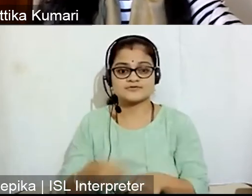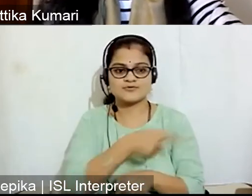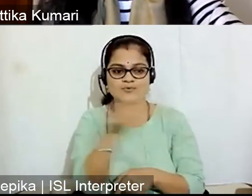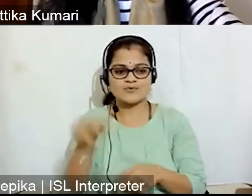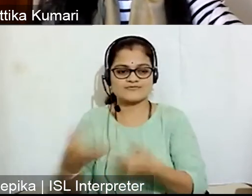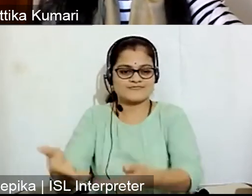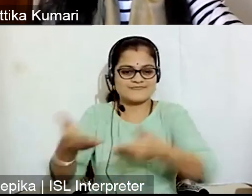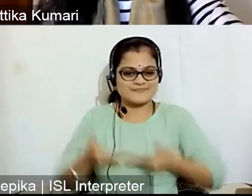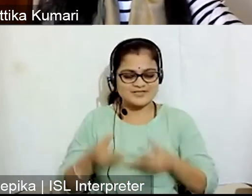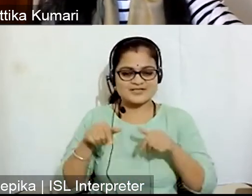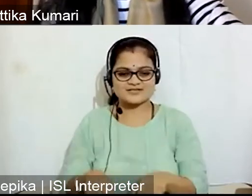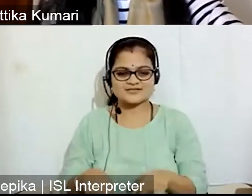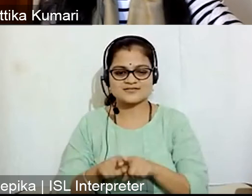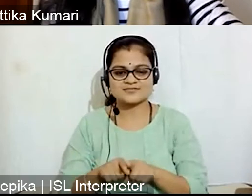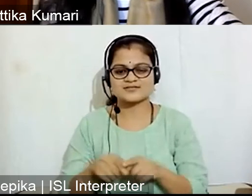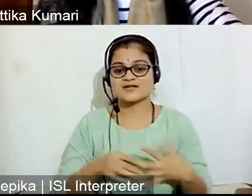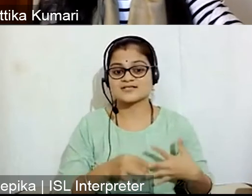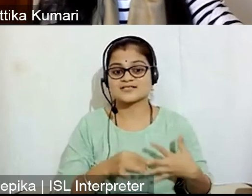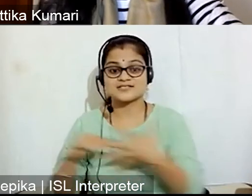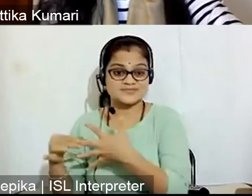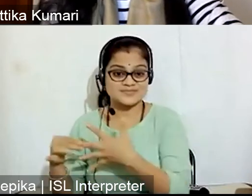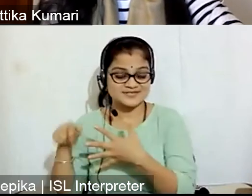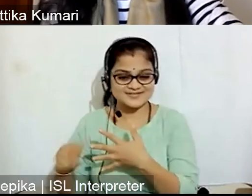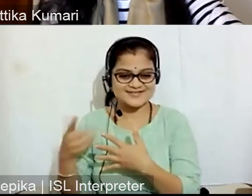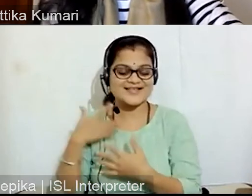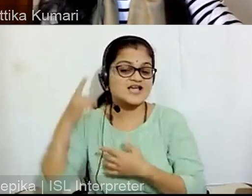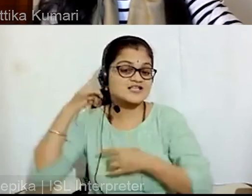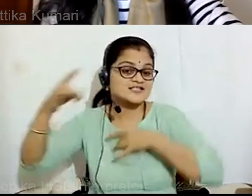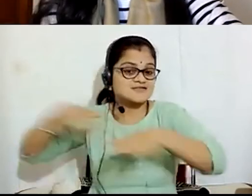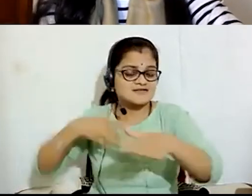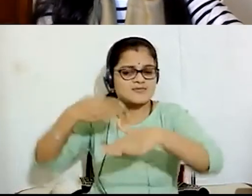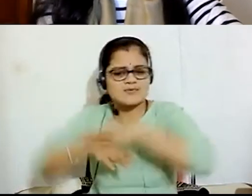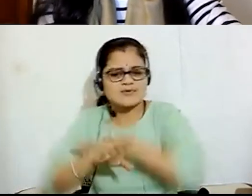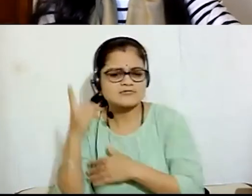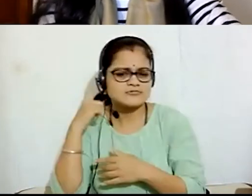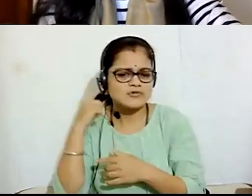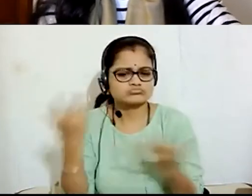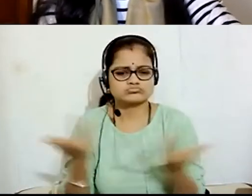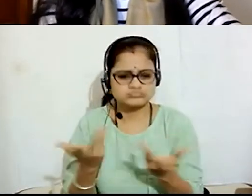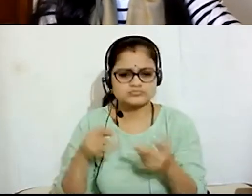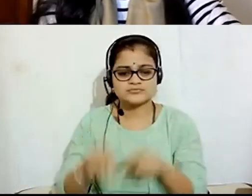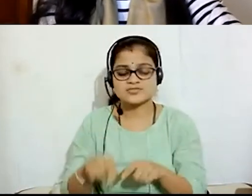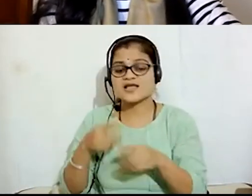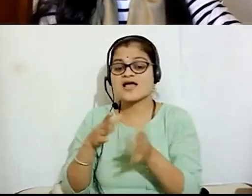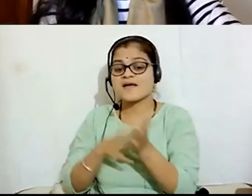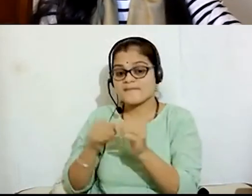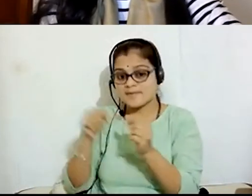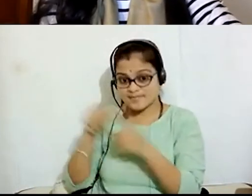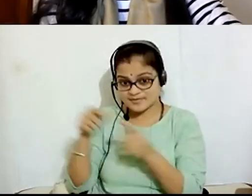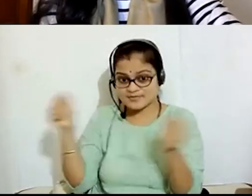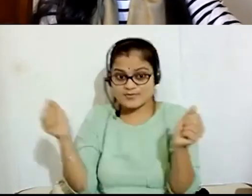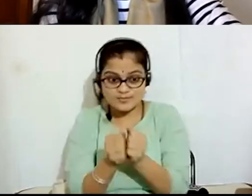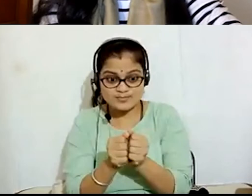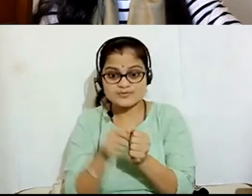all to the premiere of our very special Sounds of the City project. Produced by MAP in collaboration with